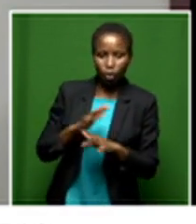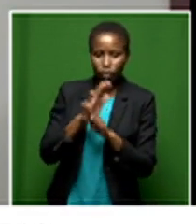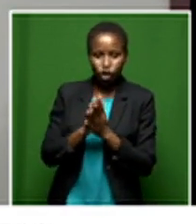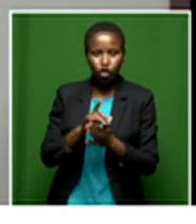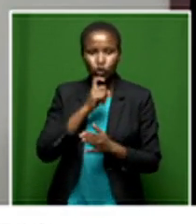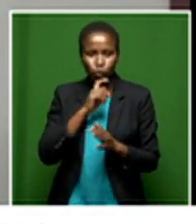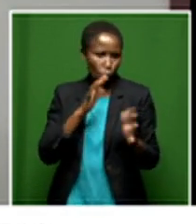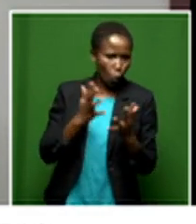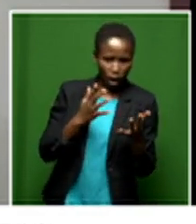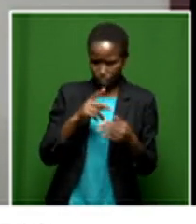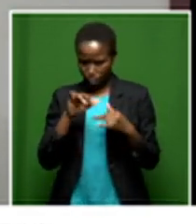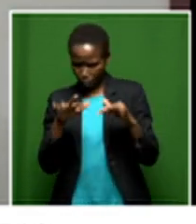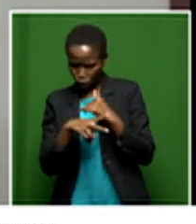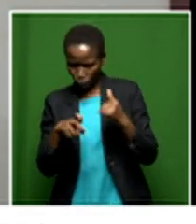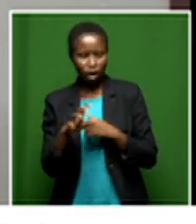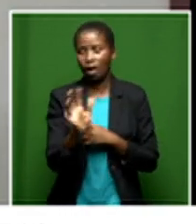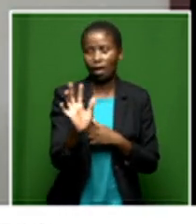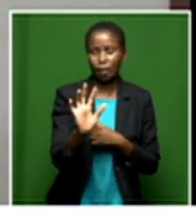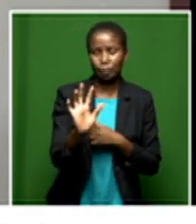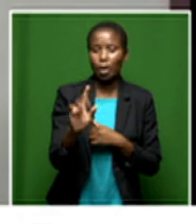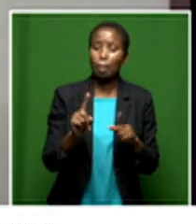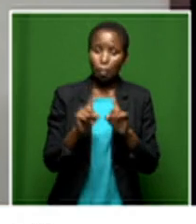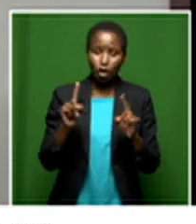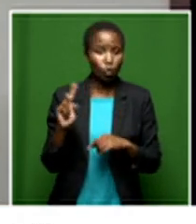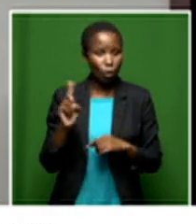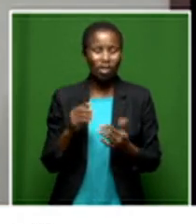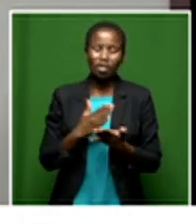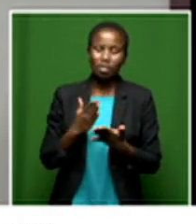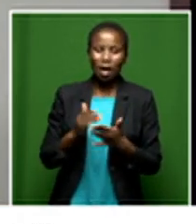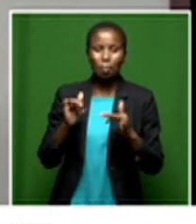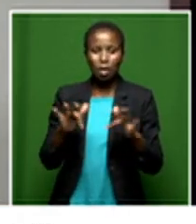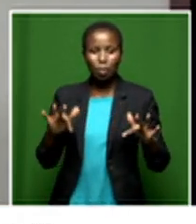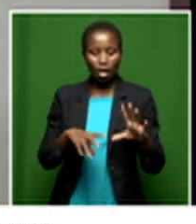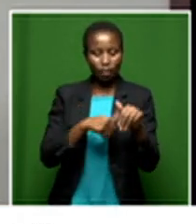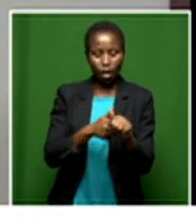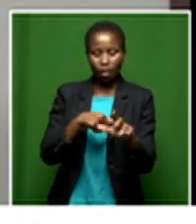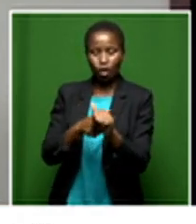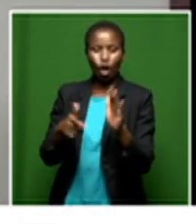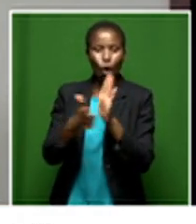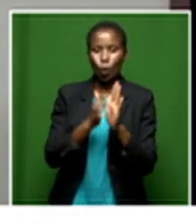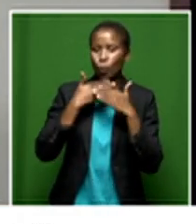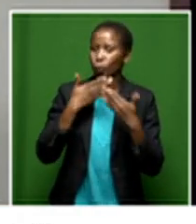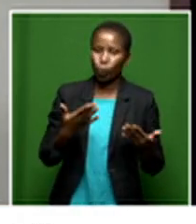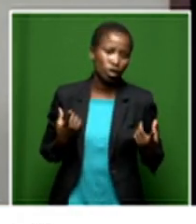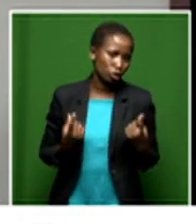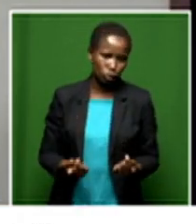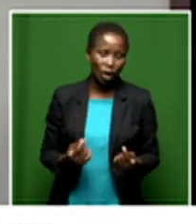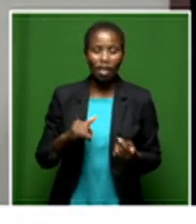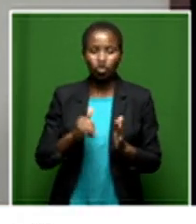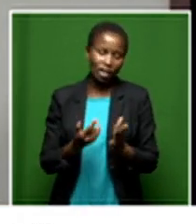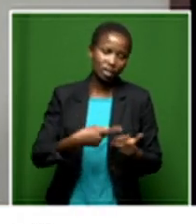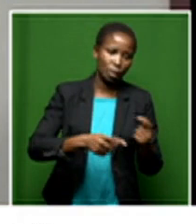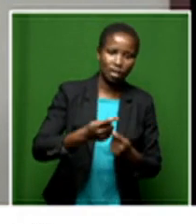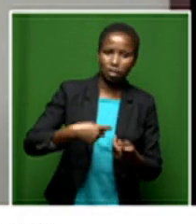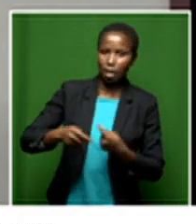it was stolen or anything. It's really the fact that some people didn't do the 3 quotes, they didn't follow the law, etc., etc. And those